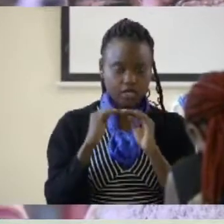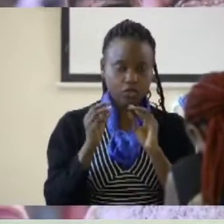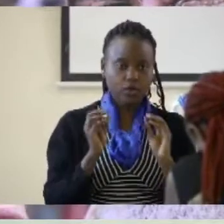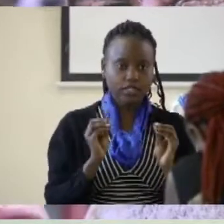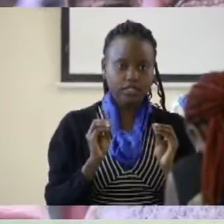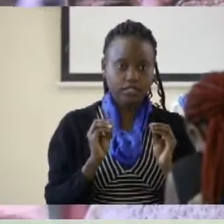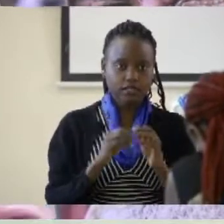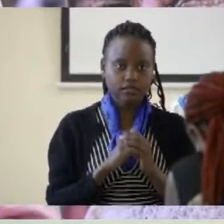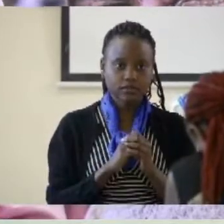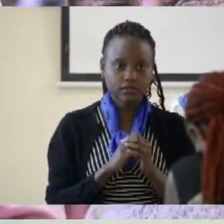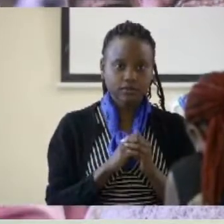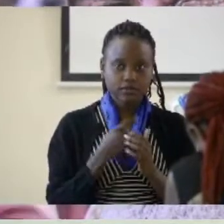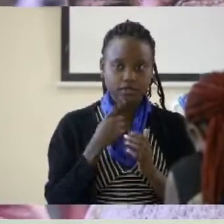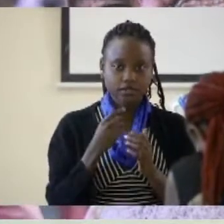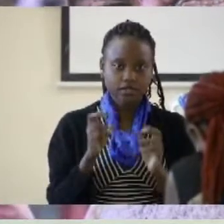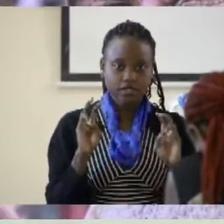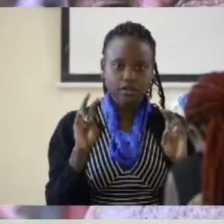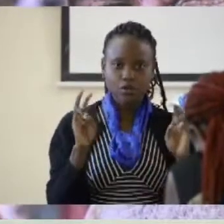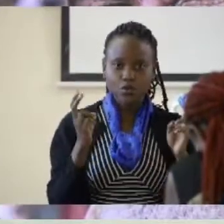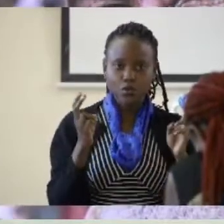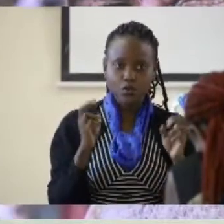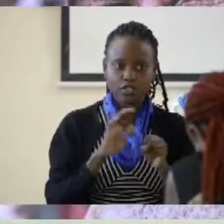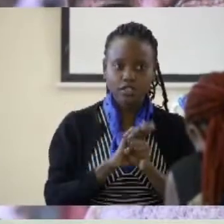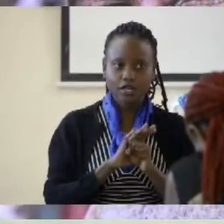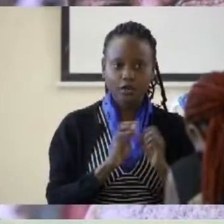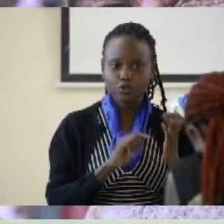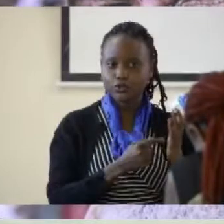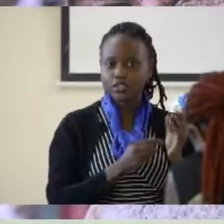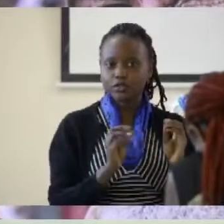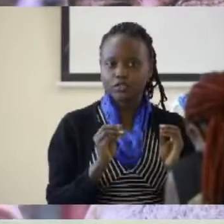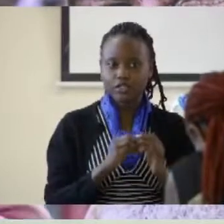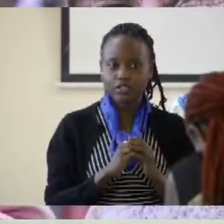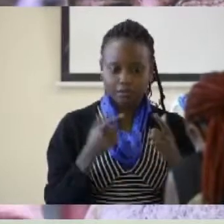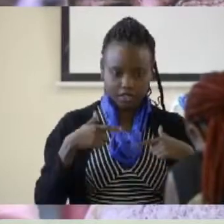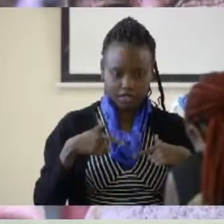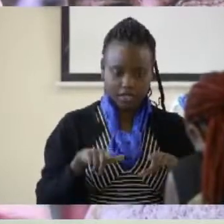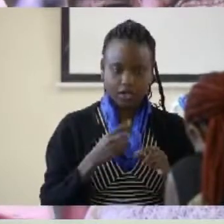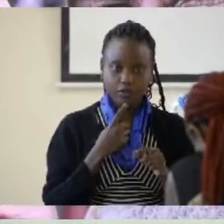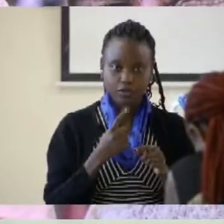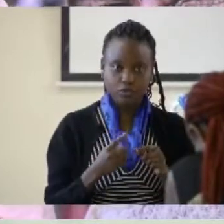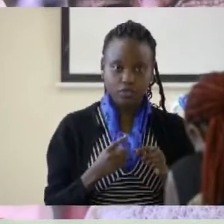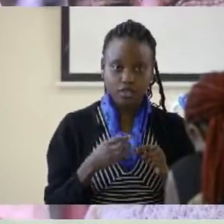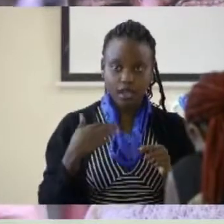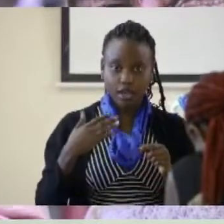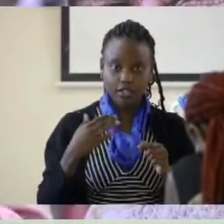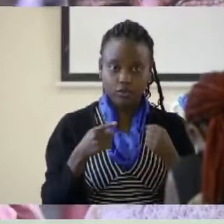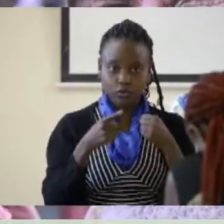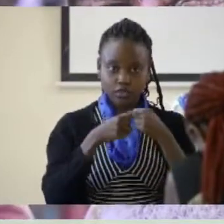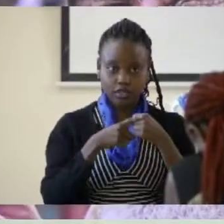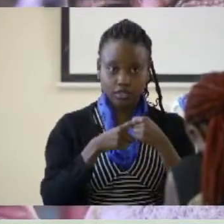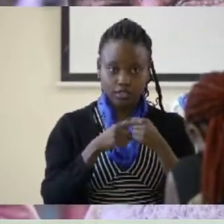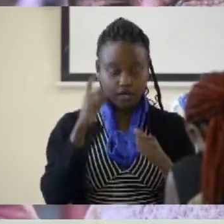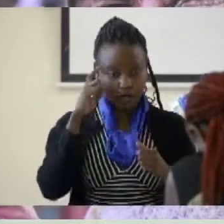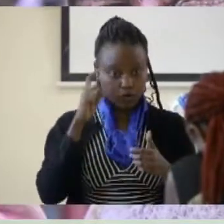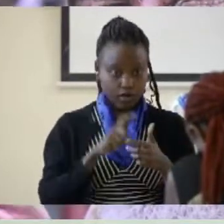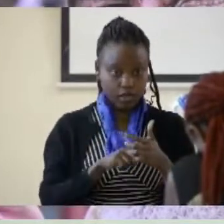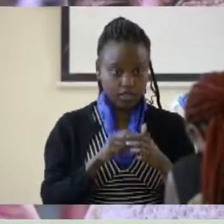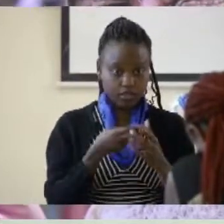I said I will not quote a lot of articles, but allow me to say Article 6 recognizes both national and county